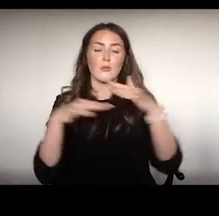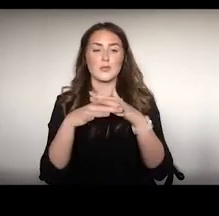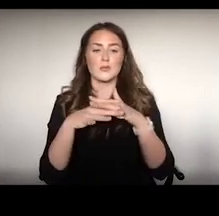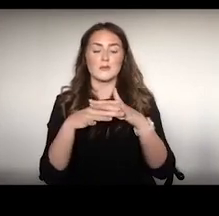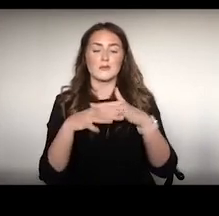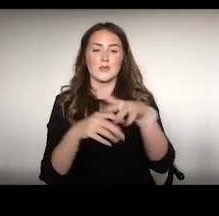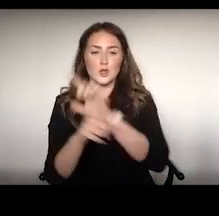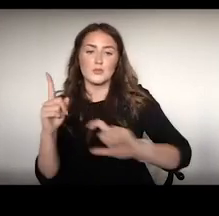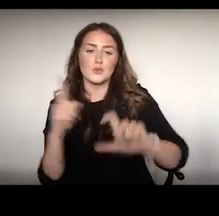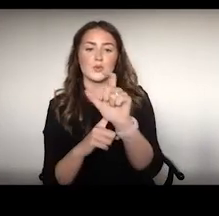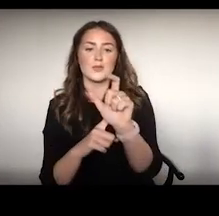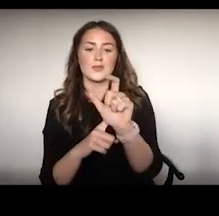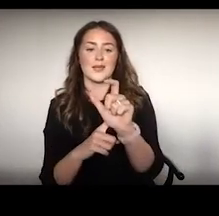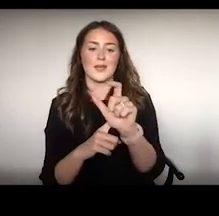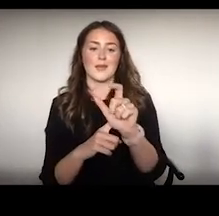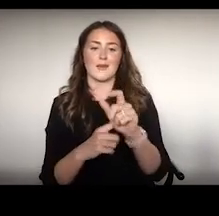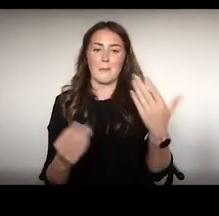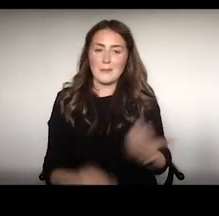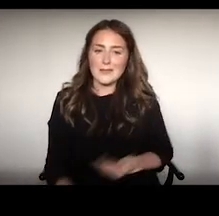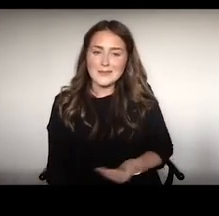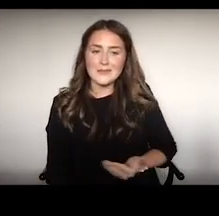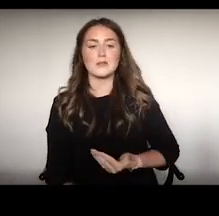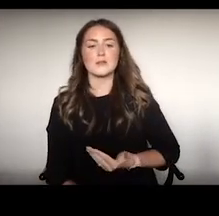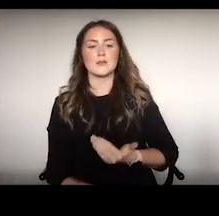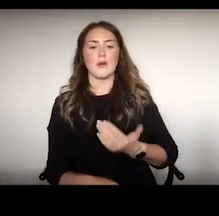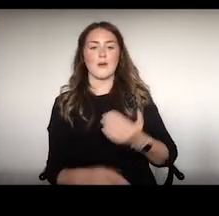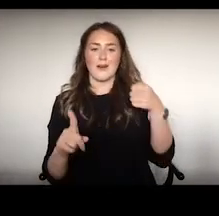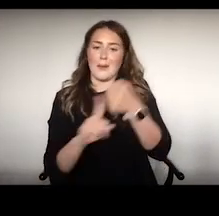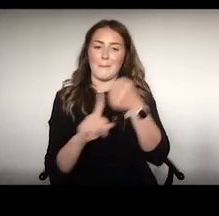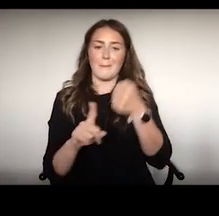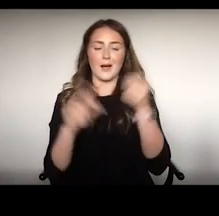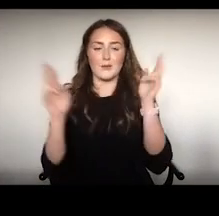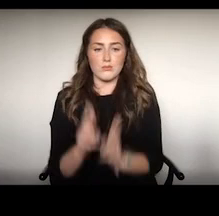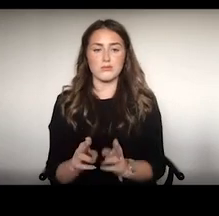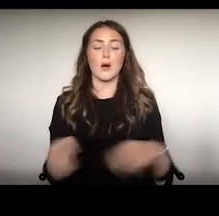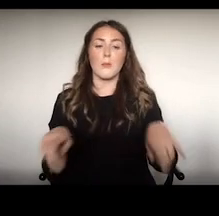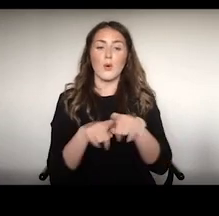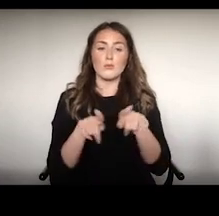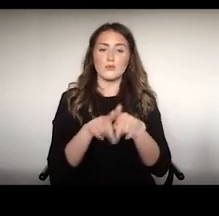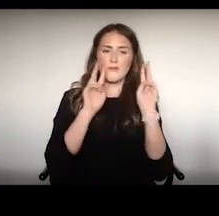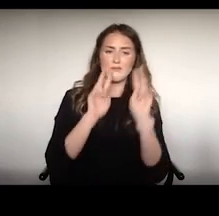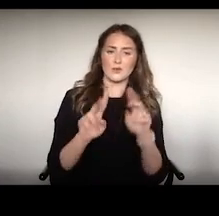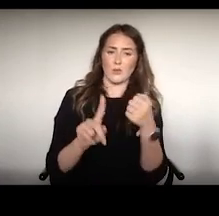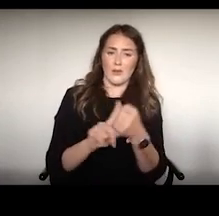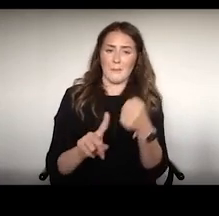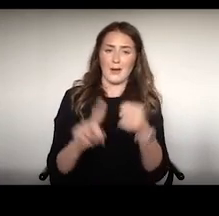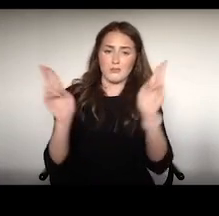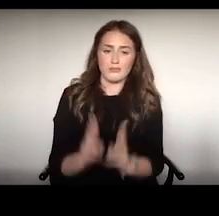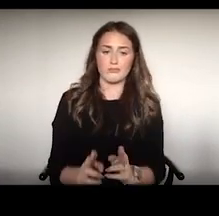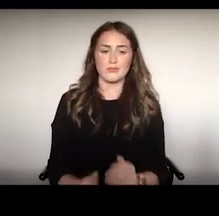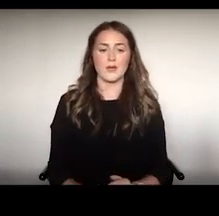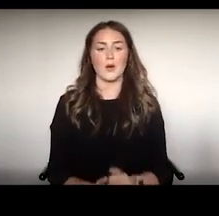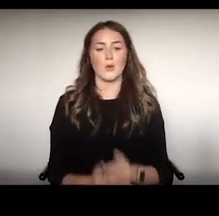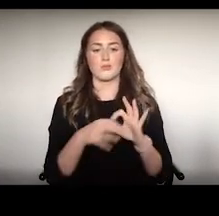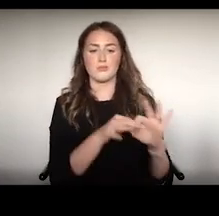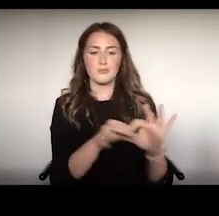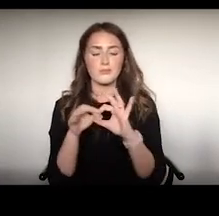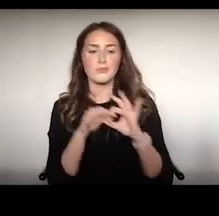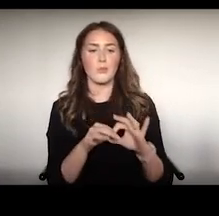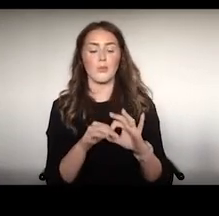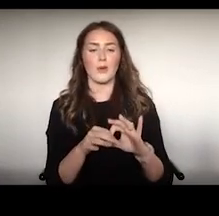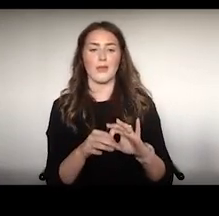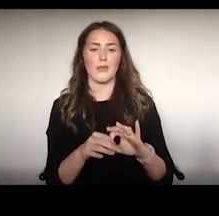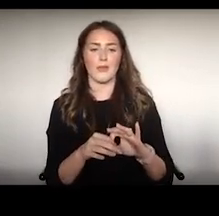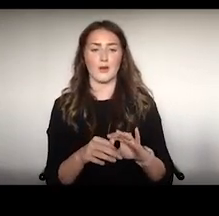We've been working very hard to reduce the impact on the landscape, local residents, landowners and businesses, while also reducing the visual impacts